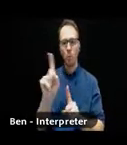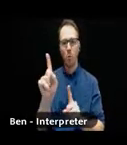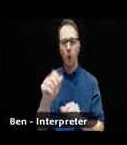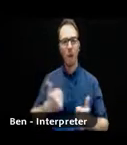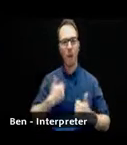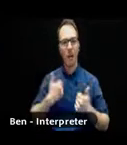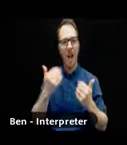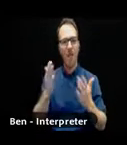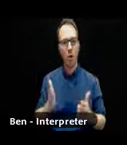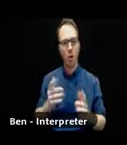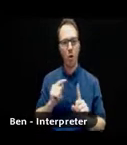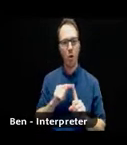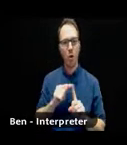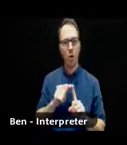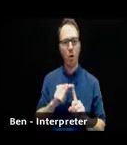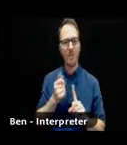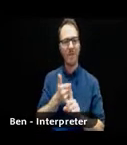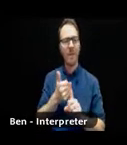survivor